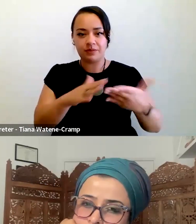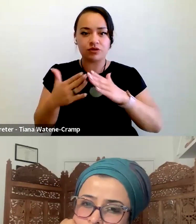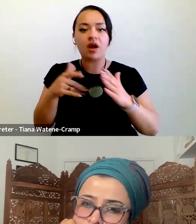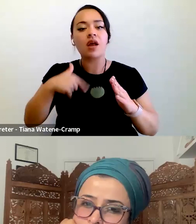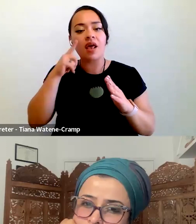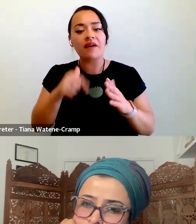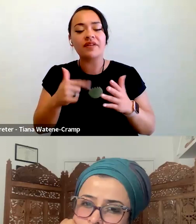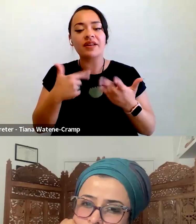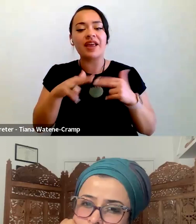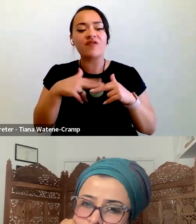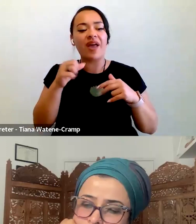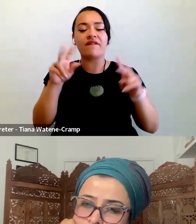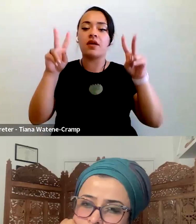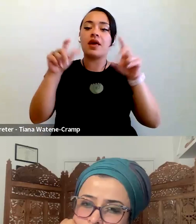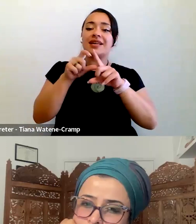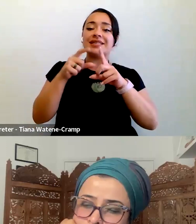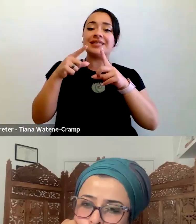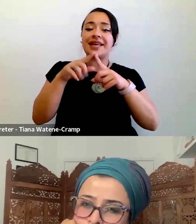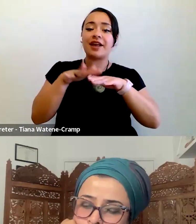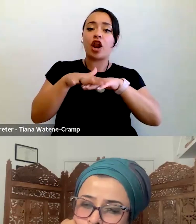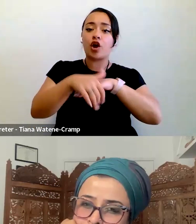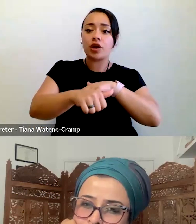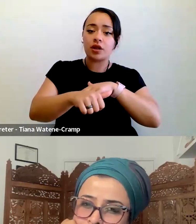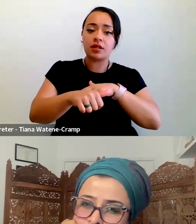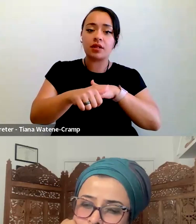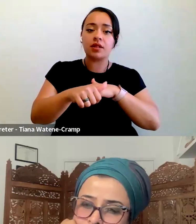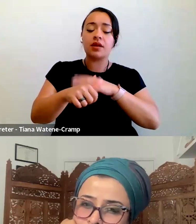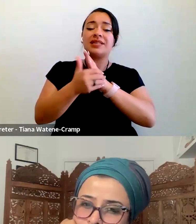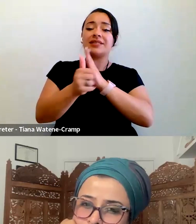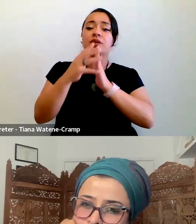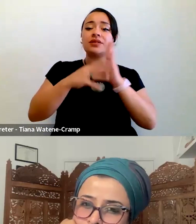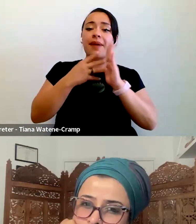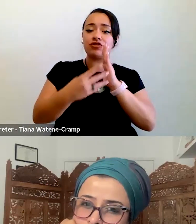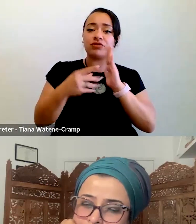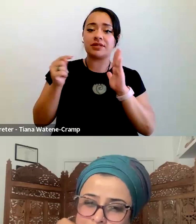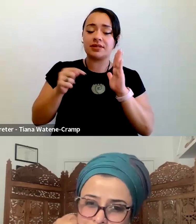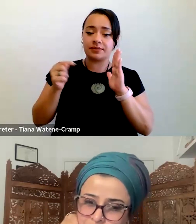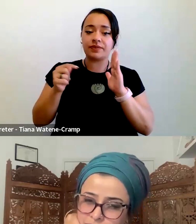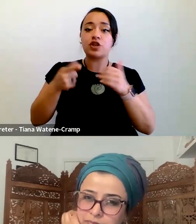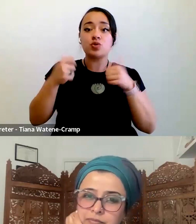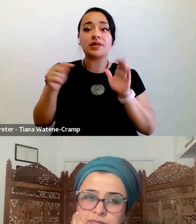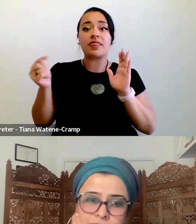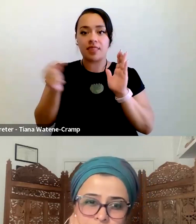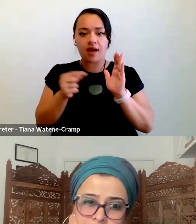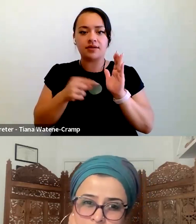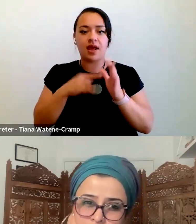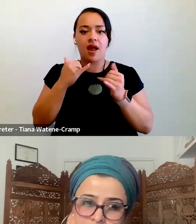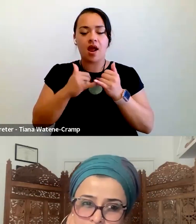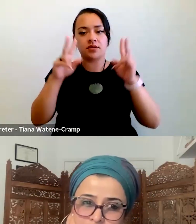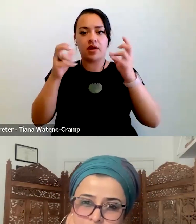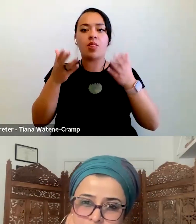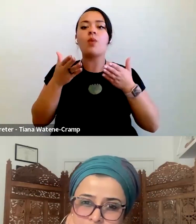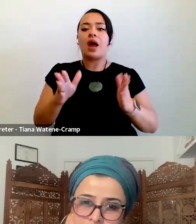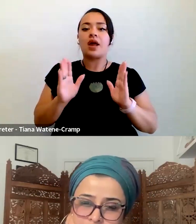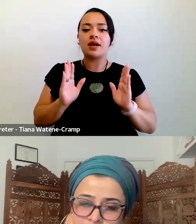this decolonial skills matrix that I'm going to be following up Tasneem about, then, you know, using that as the way as well, which is really kind